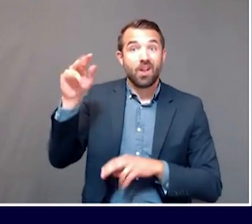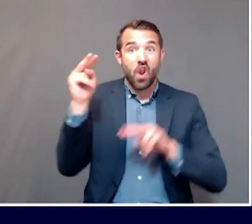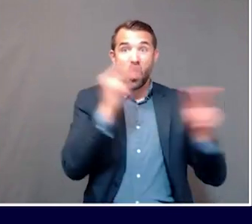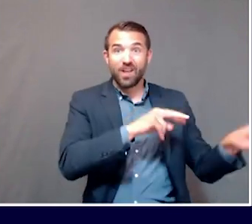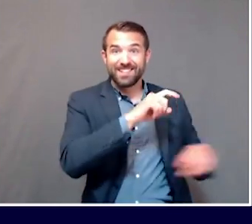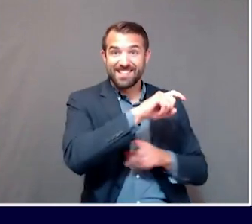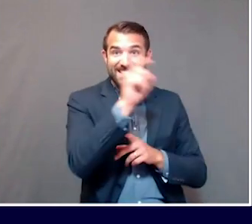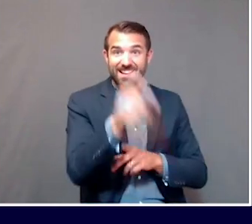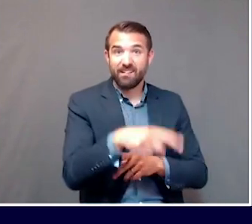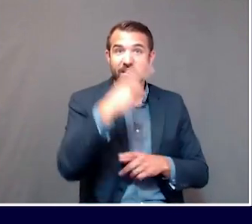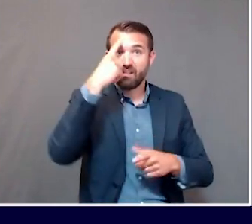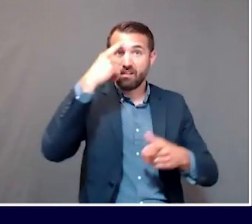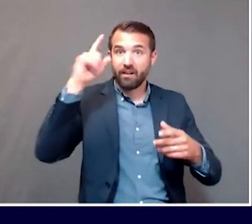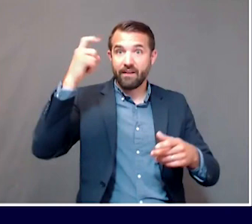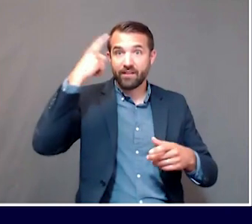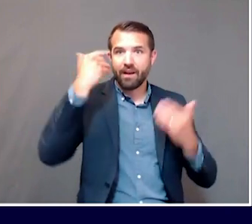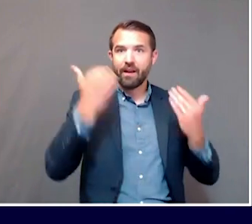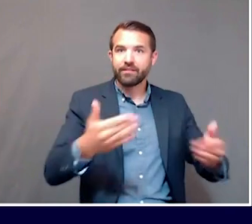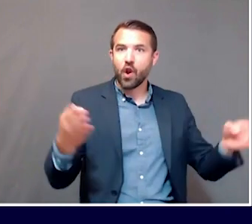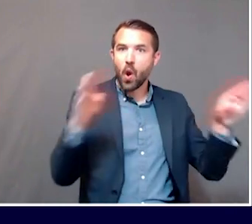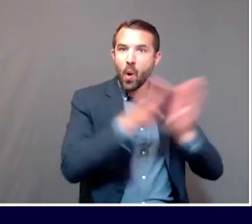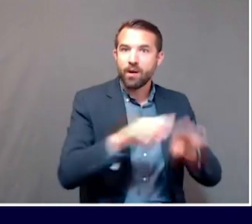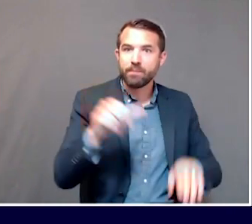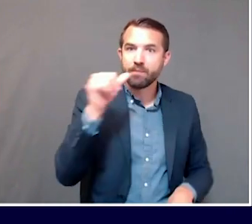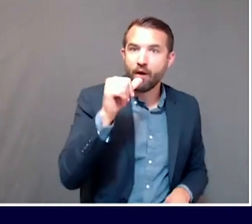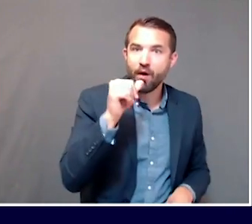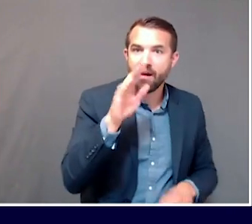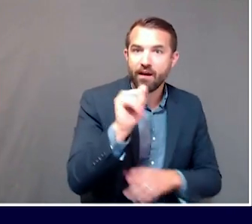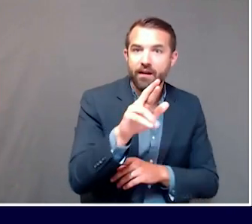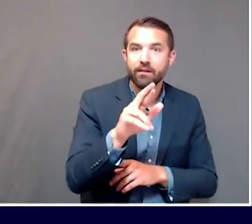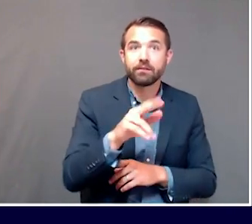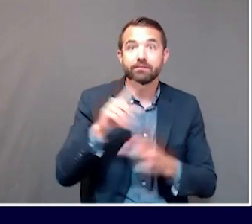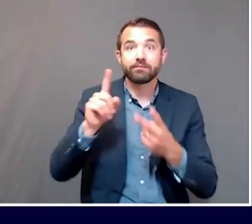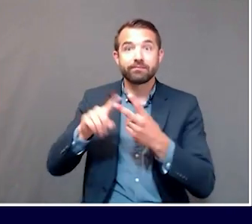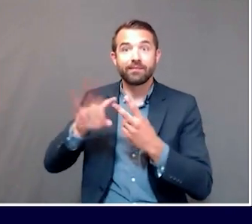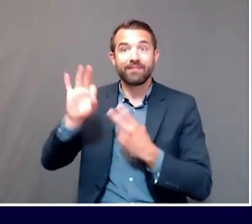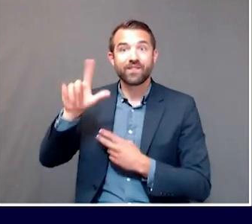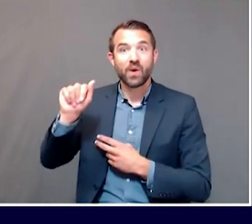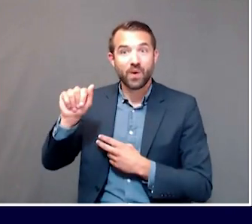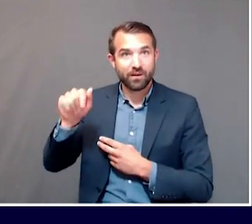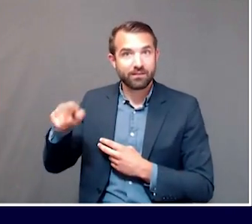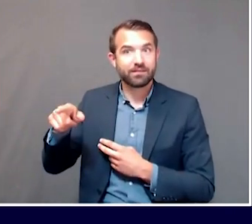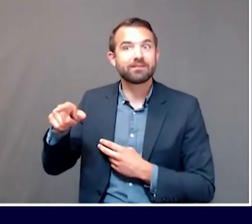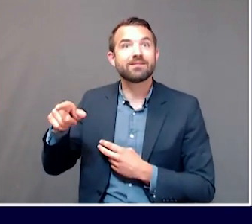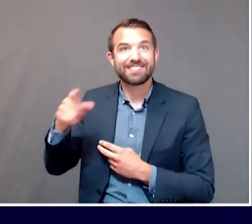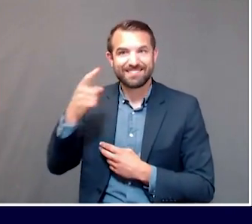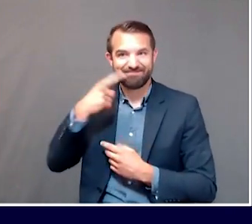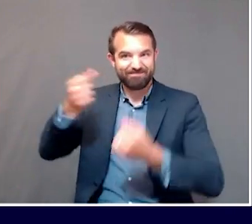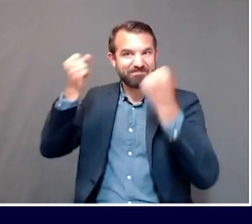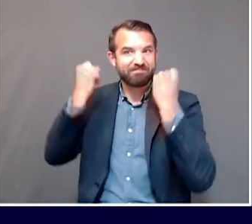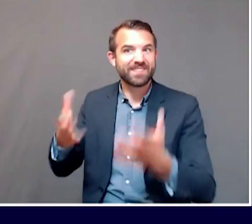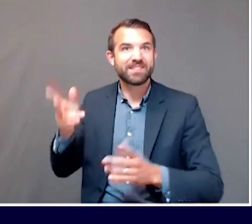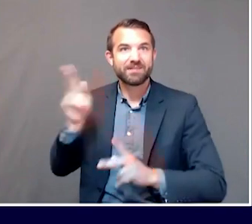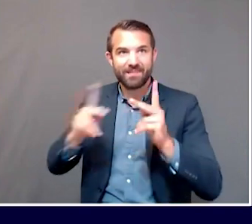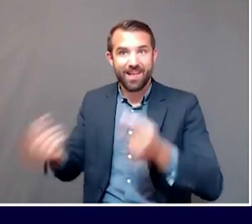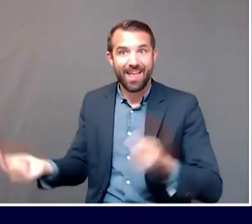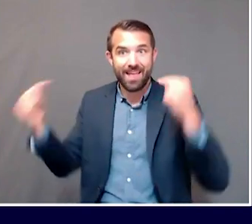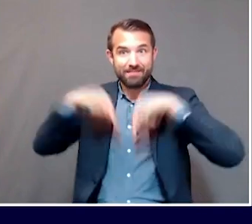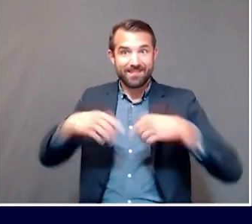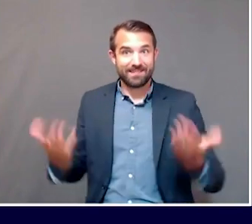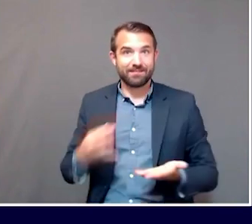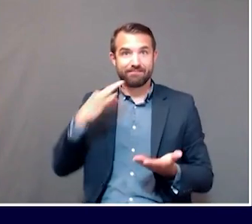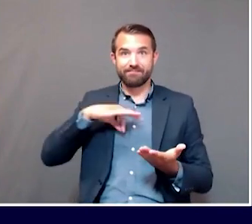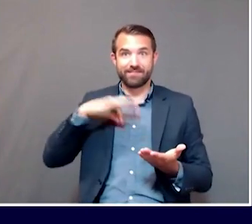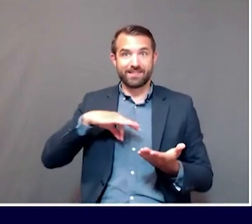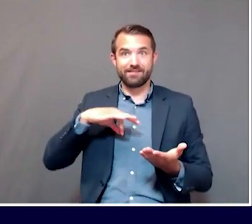closed bars. In Florida, we hear a lot from people in Florida who want to travel here. They're free to do that, but